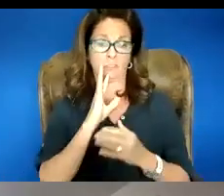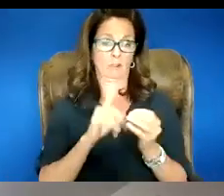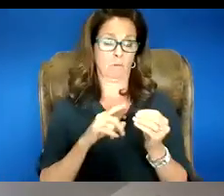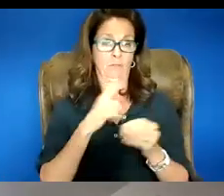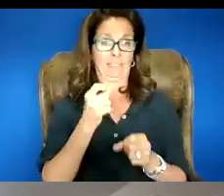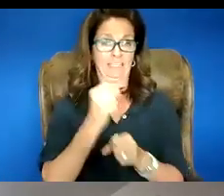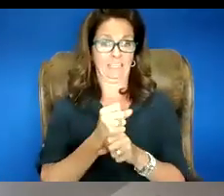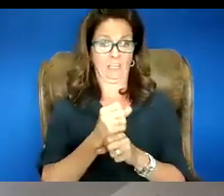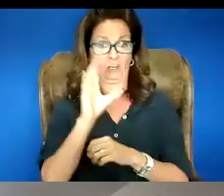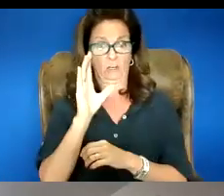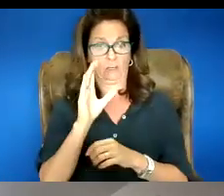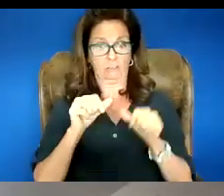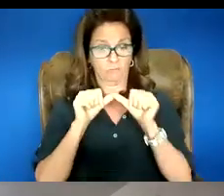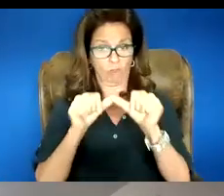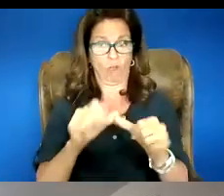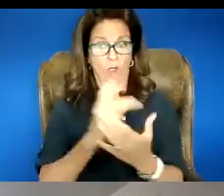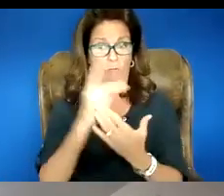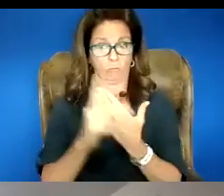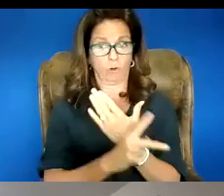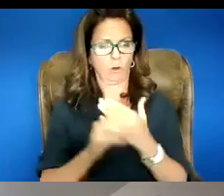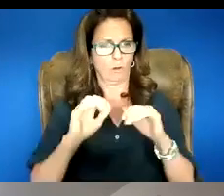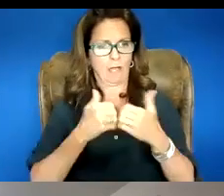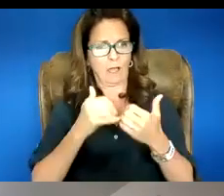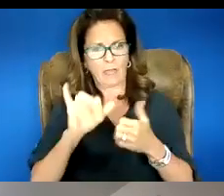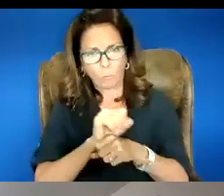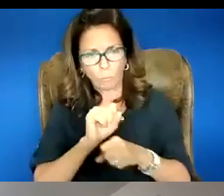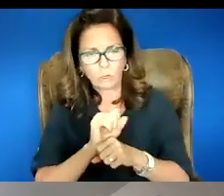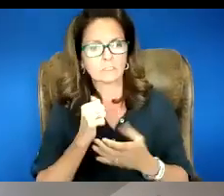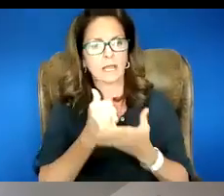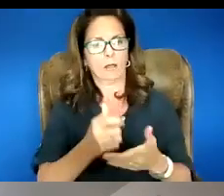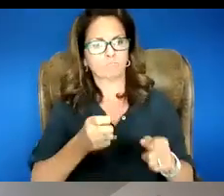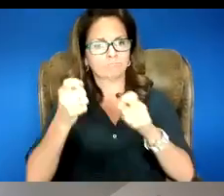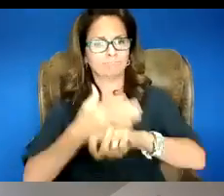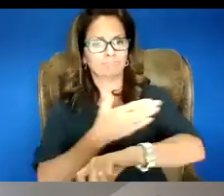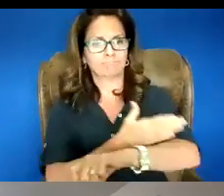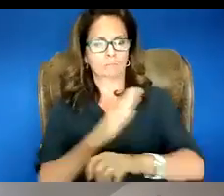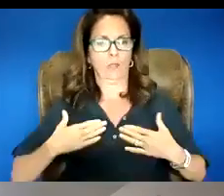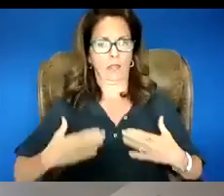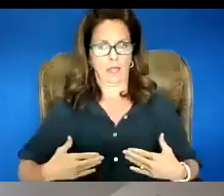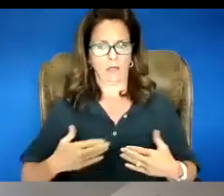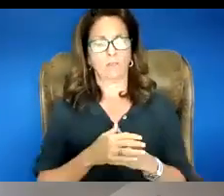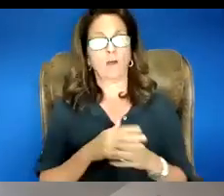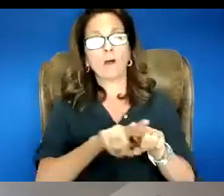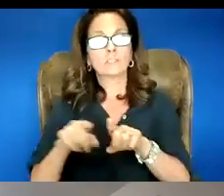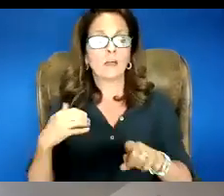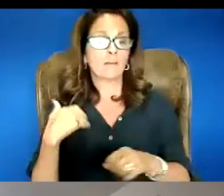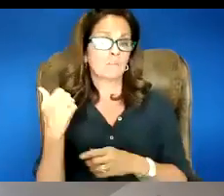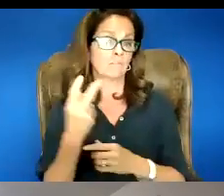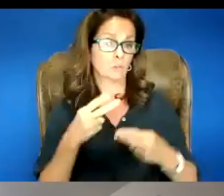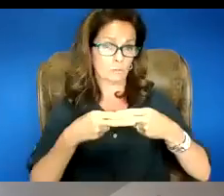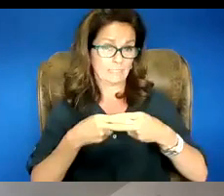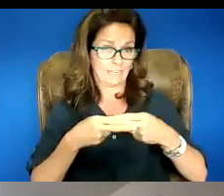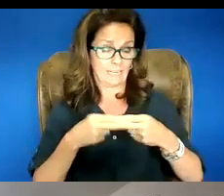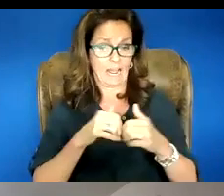program works to help you improve your health. And also just got a couple slides I want to talk about how your